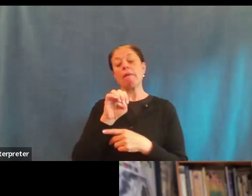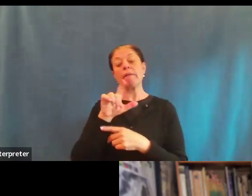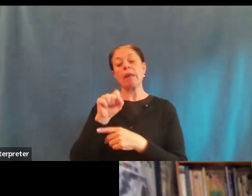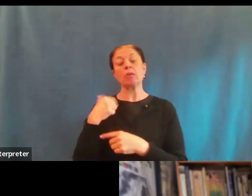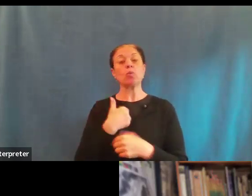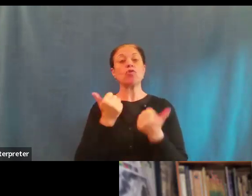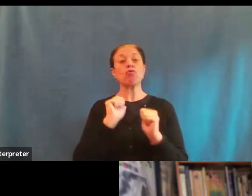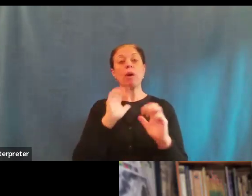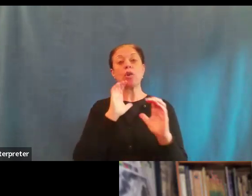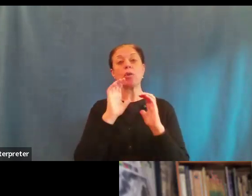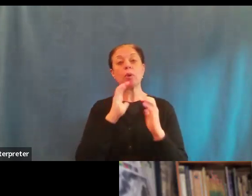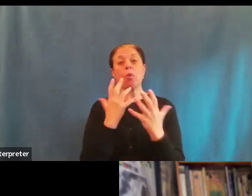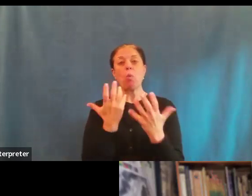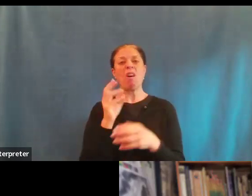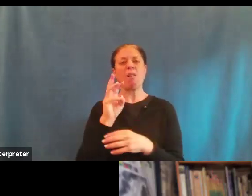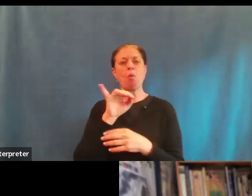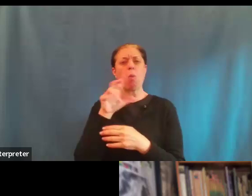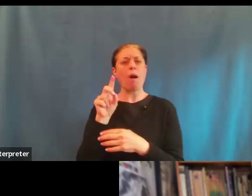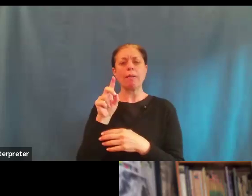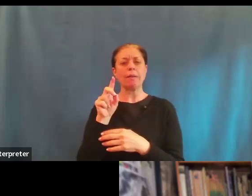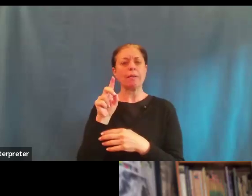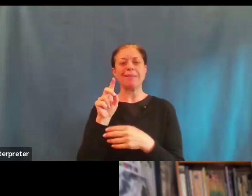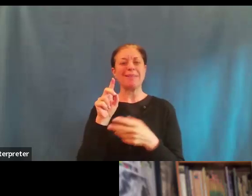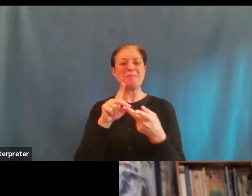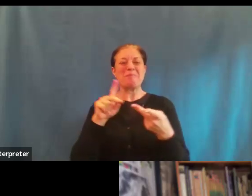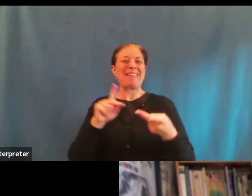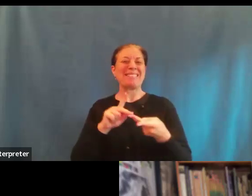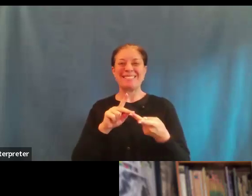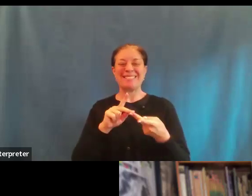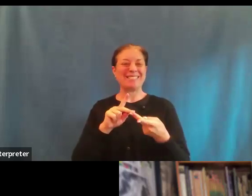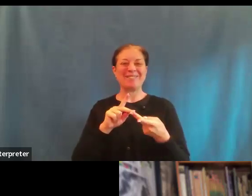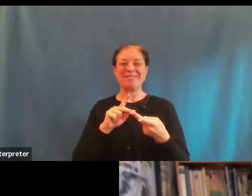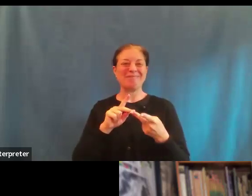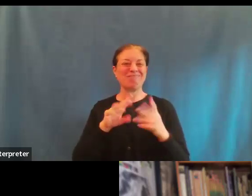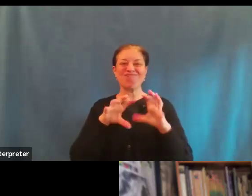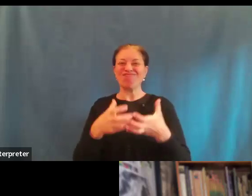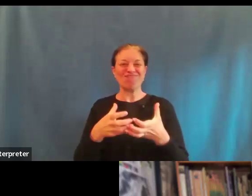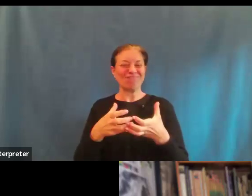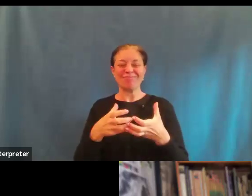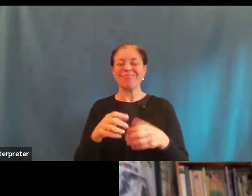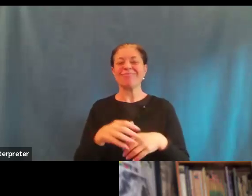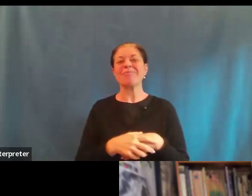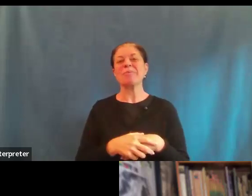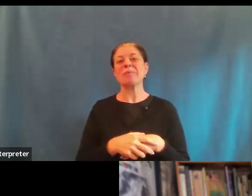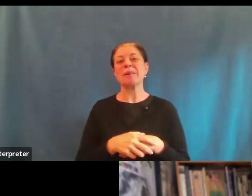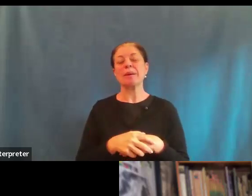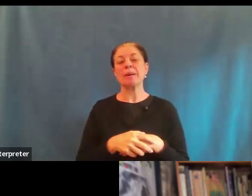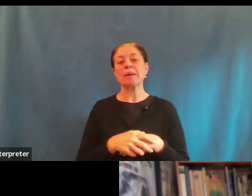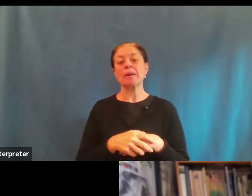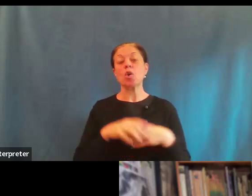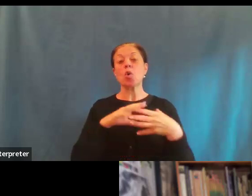communicate just what a wild romp of a place the world is, right? And that